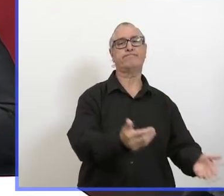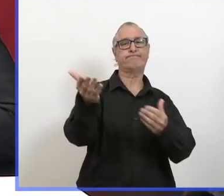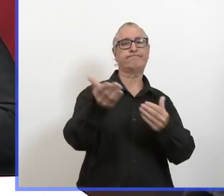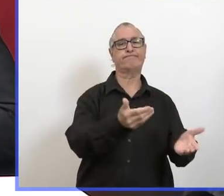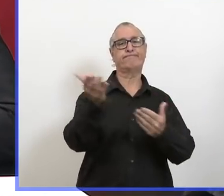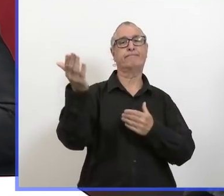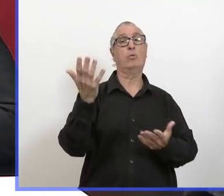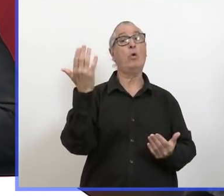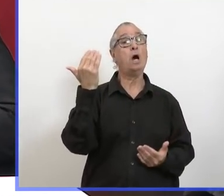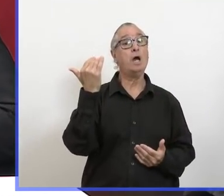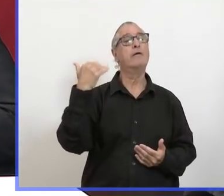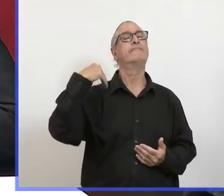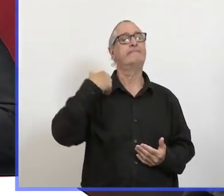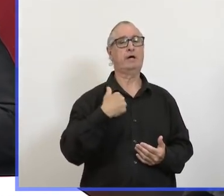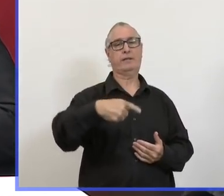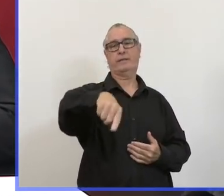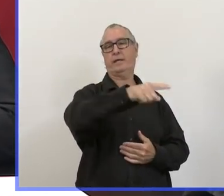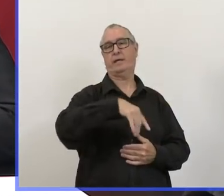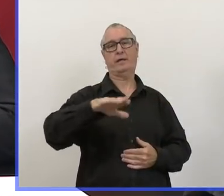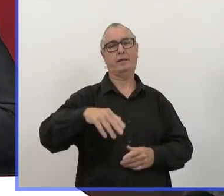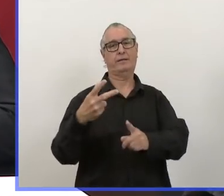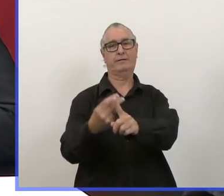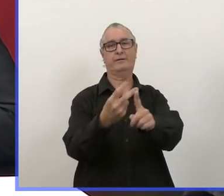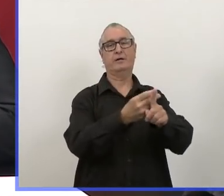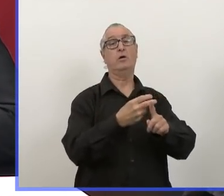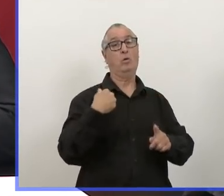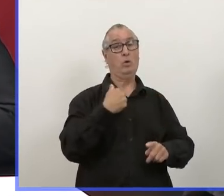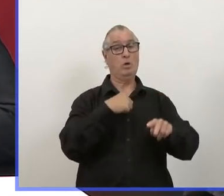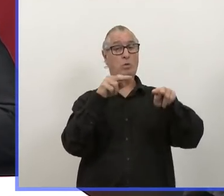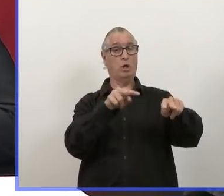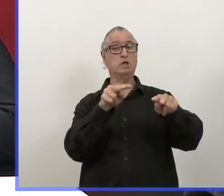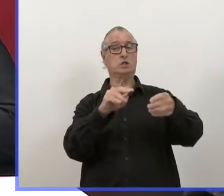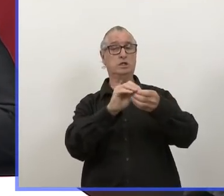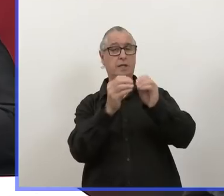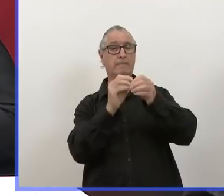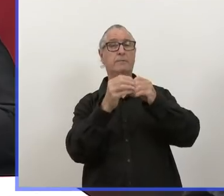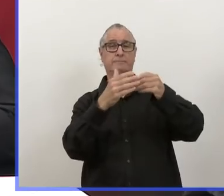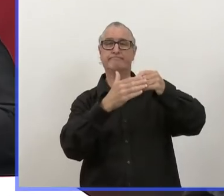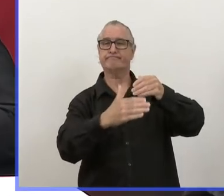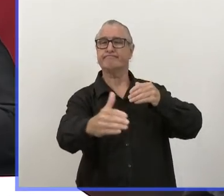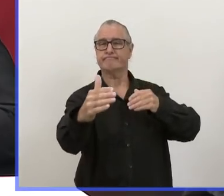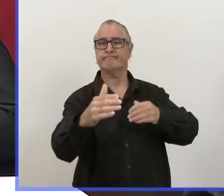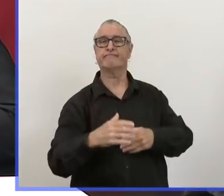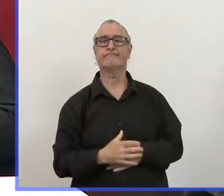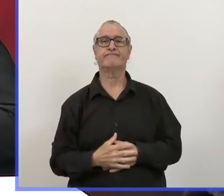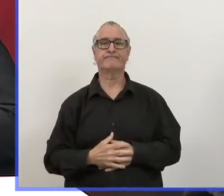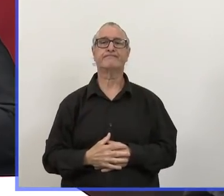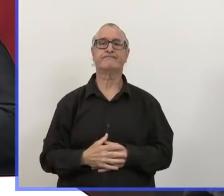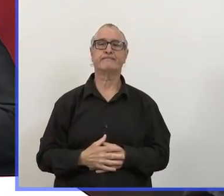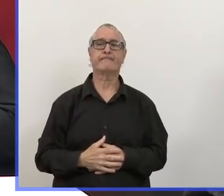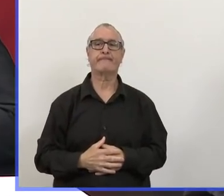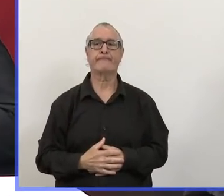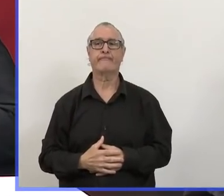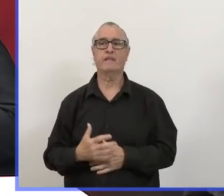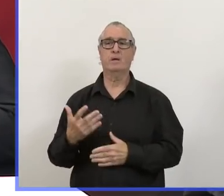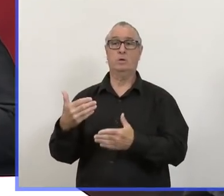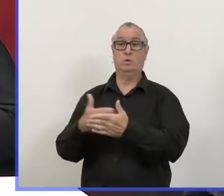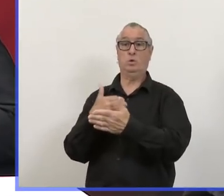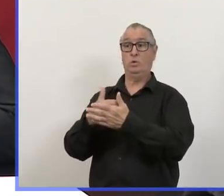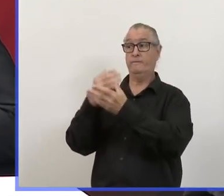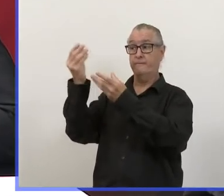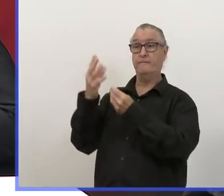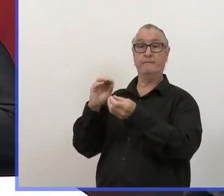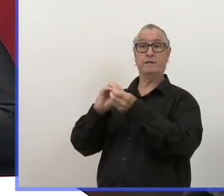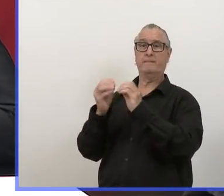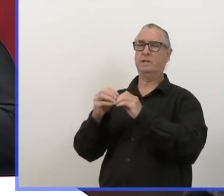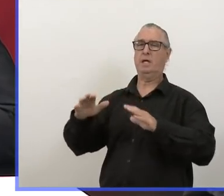number. We're going to continue to look at that number, but I don't have any updated numbers related to that. And we are working towards getting those numbers and other numbers in